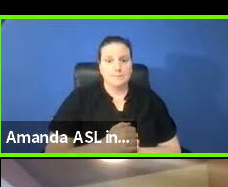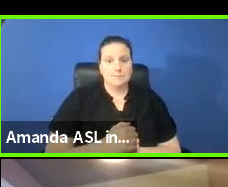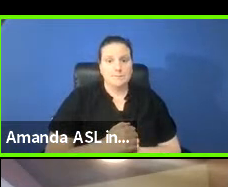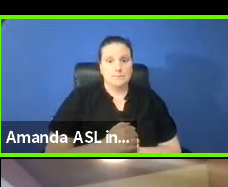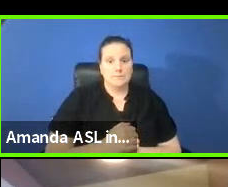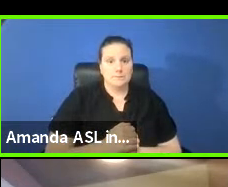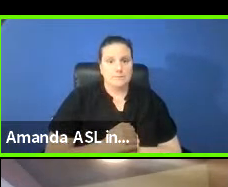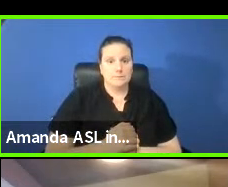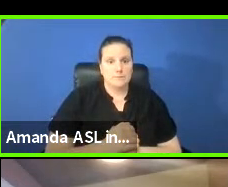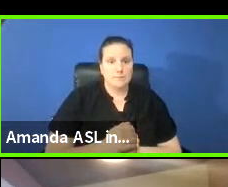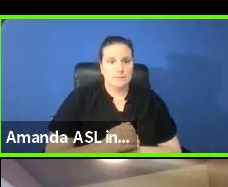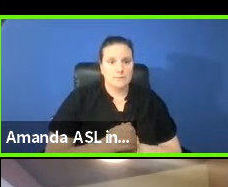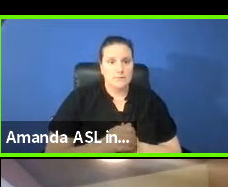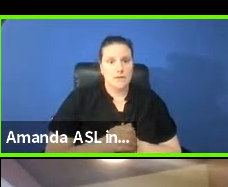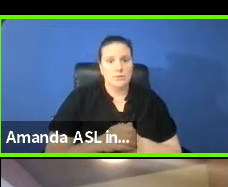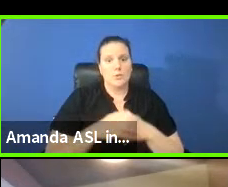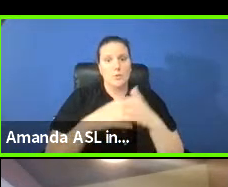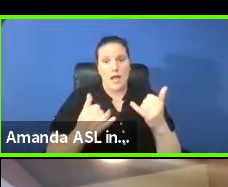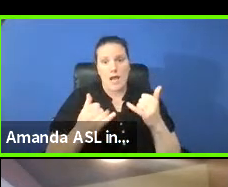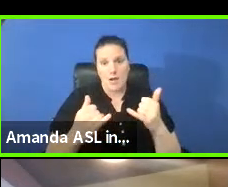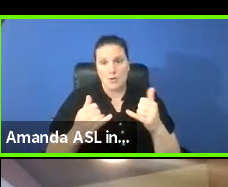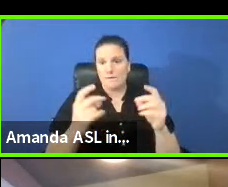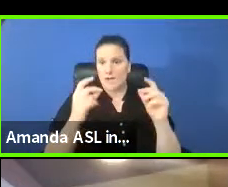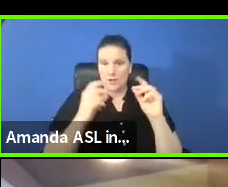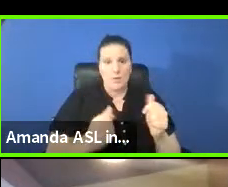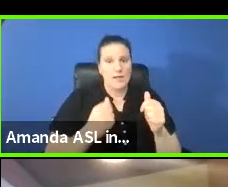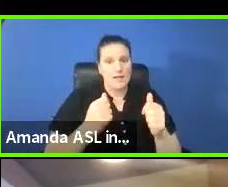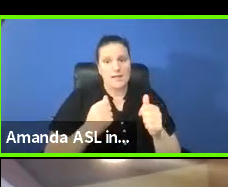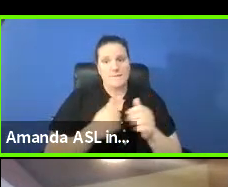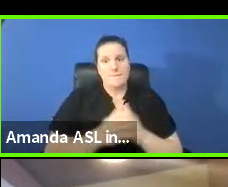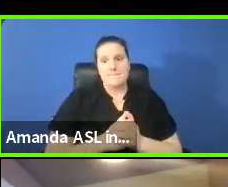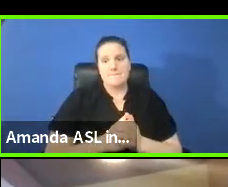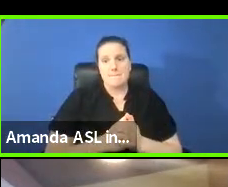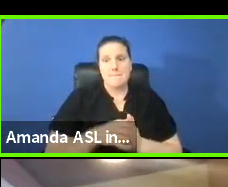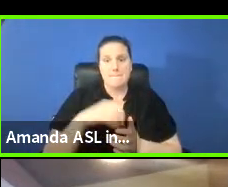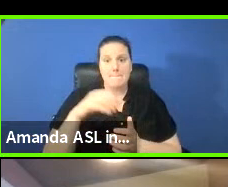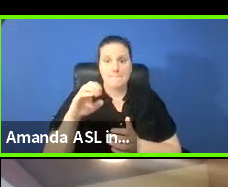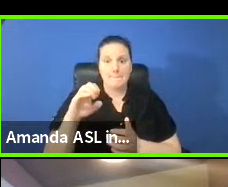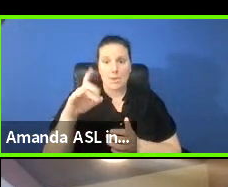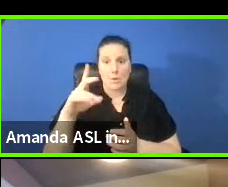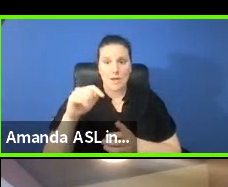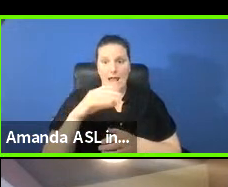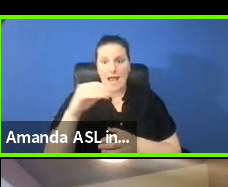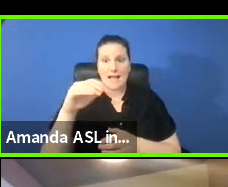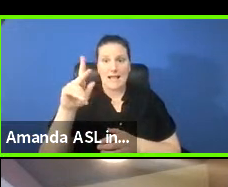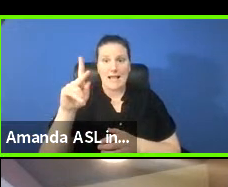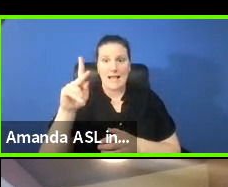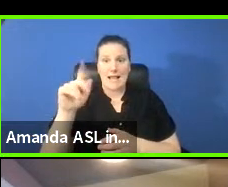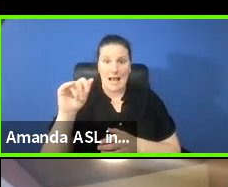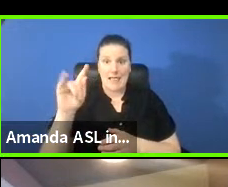Okay, so very quickly, Ilona and then Caitlin.